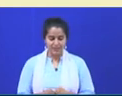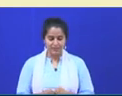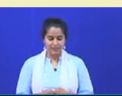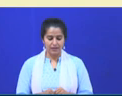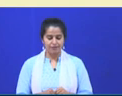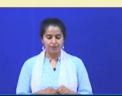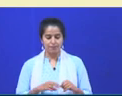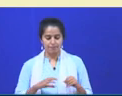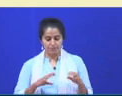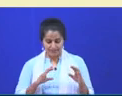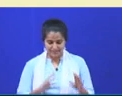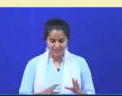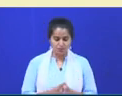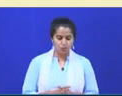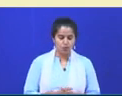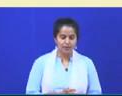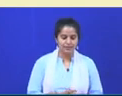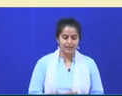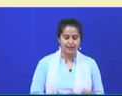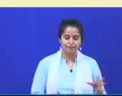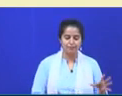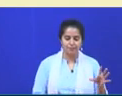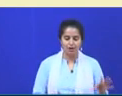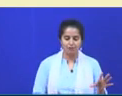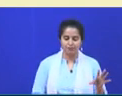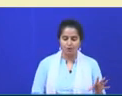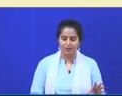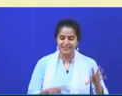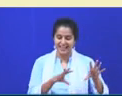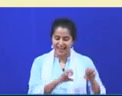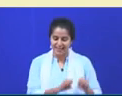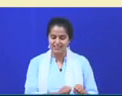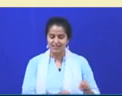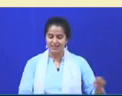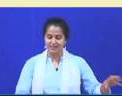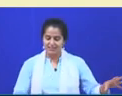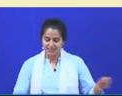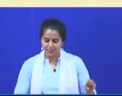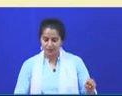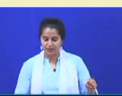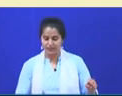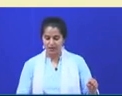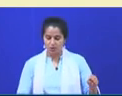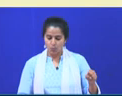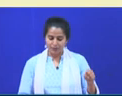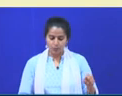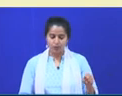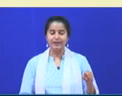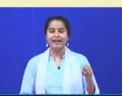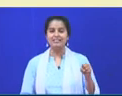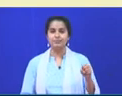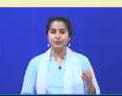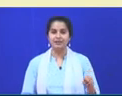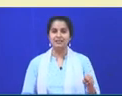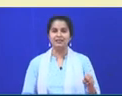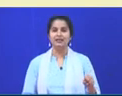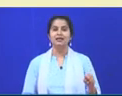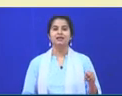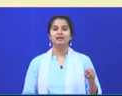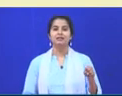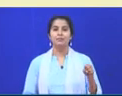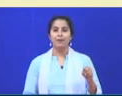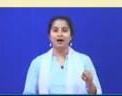one is that the sixth rule is that if a part of a body is held separately, when the word